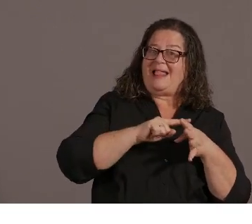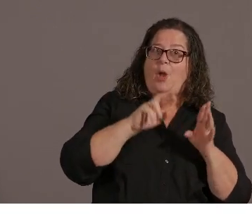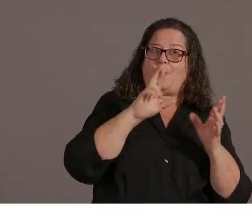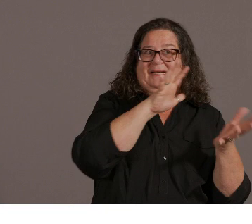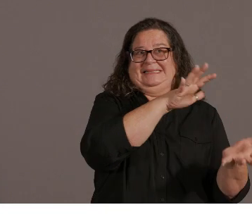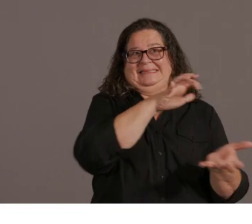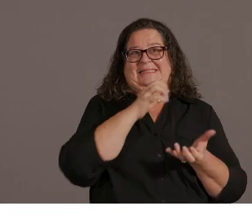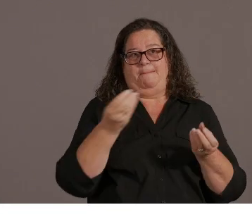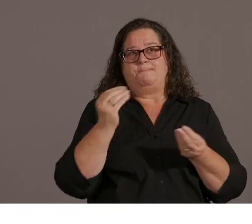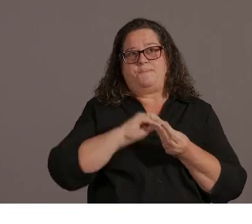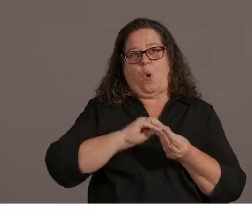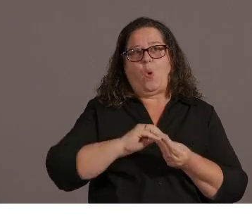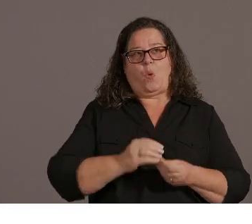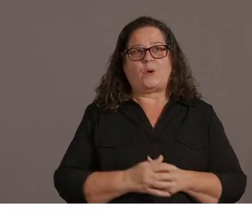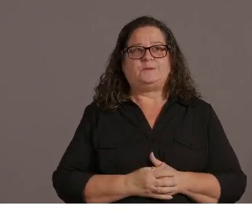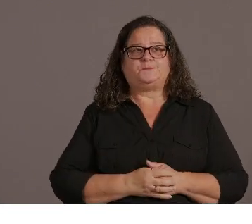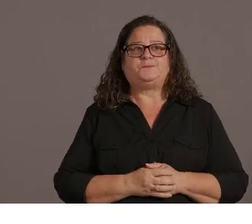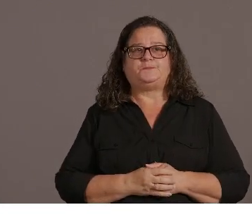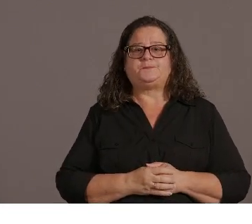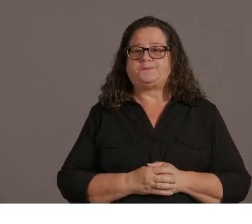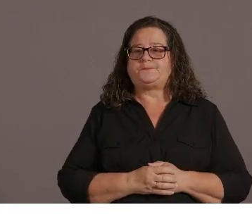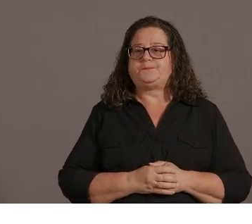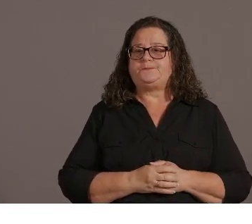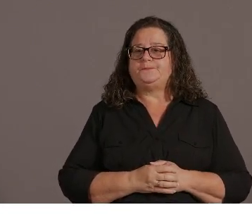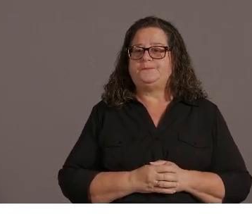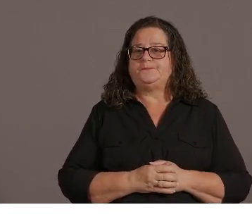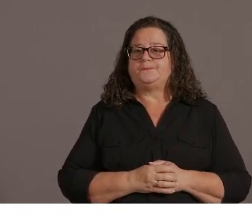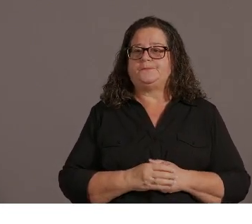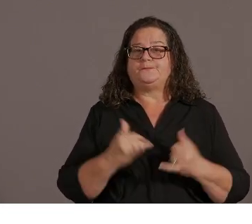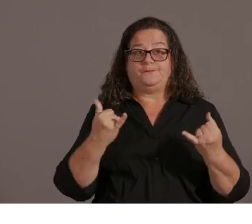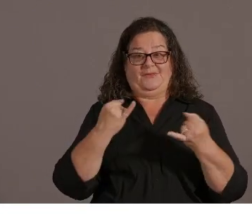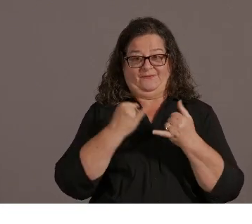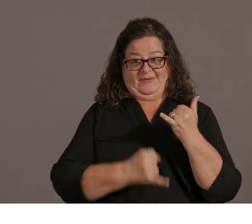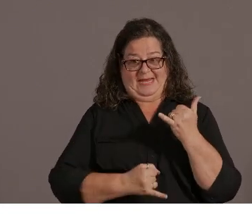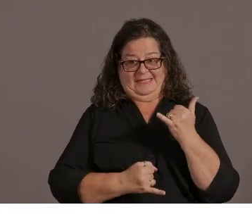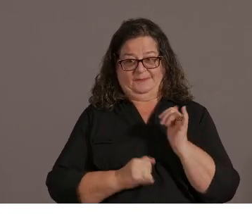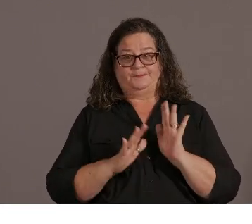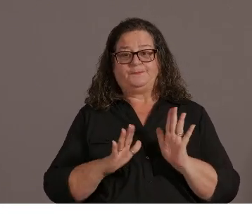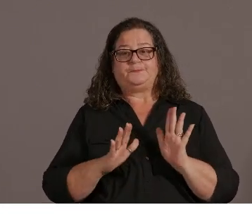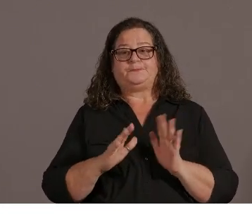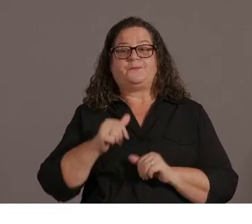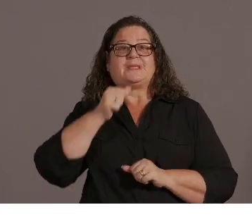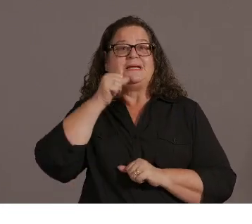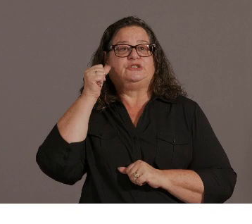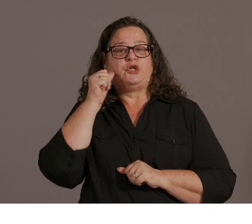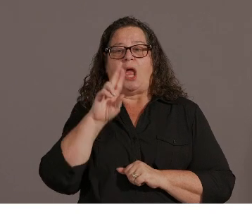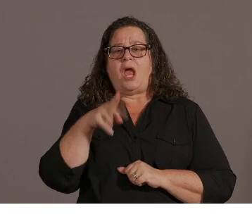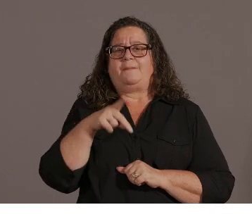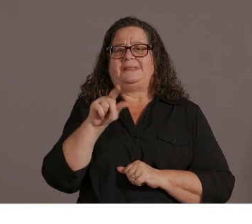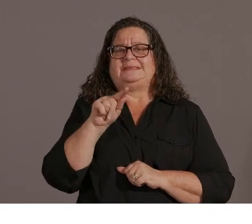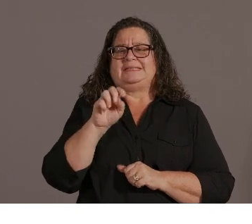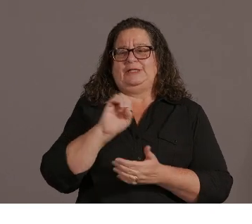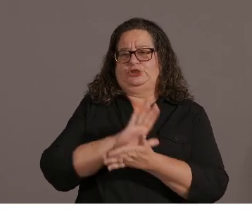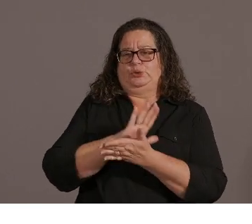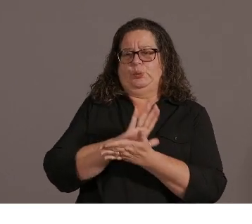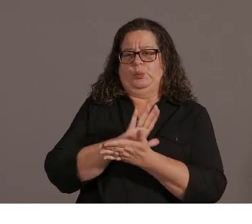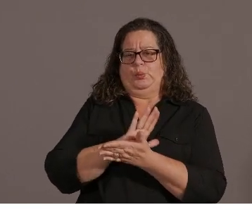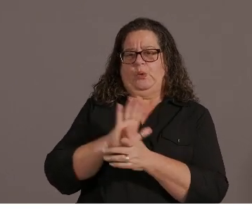And then finally, yesterday, we updated our school dashboard to reflect the changes due to Executive